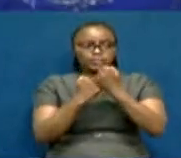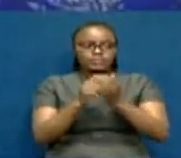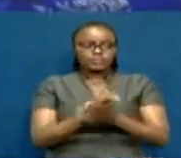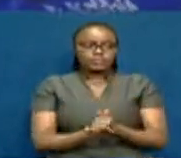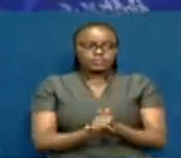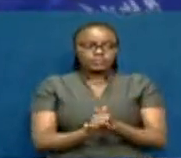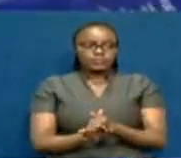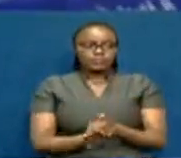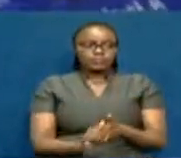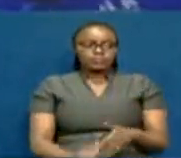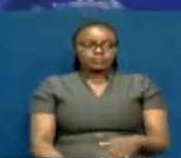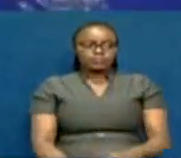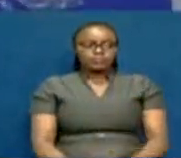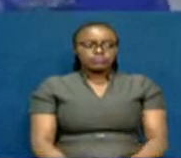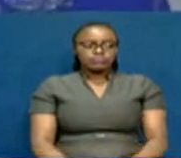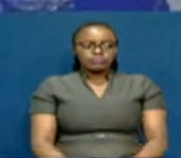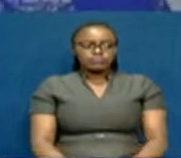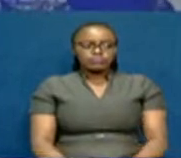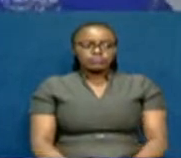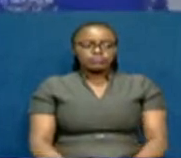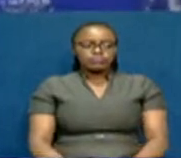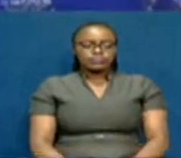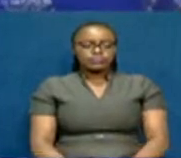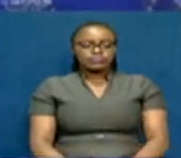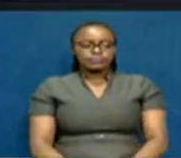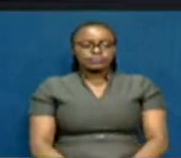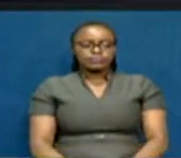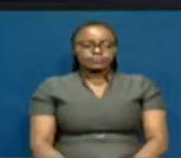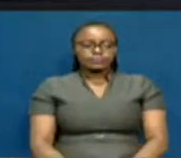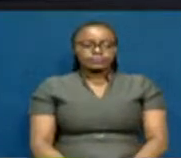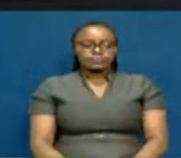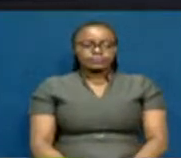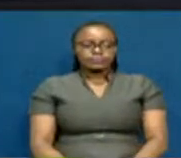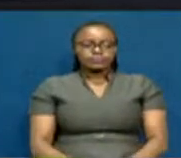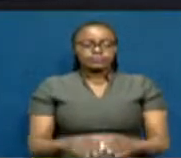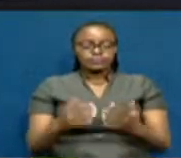Stephen Leto, Citizen TV, Nairobi.